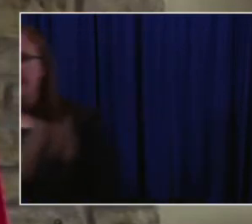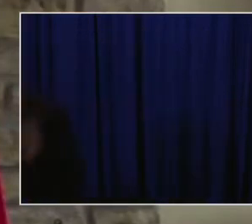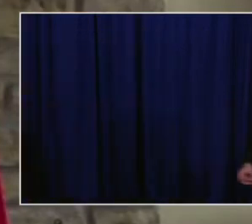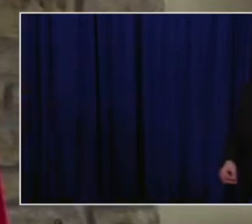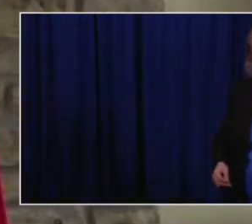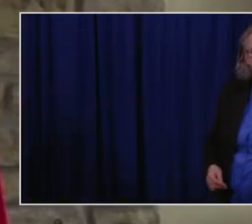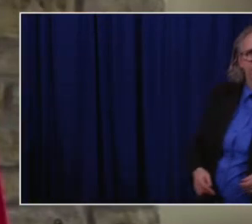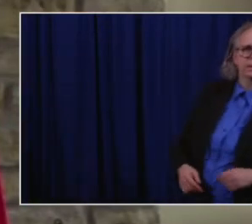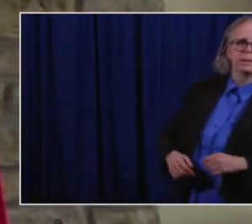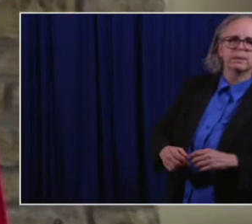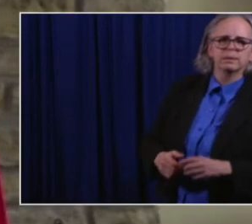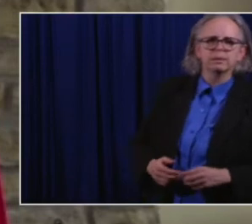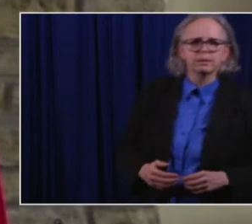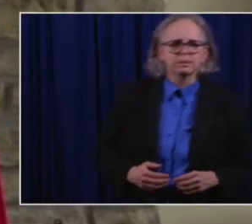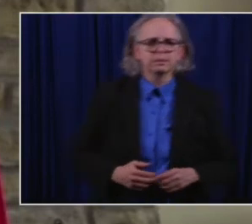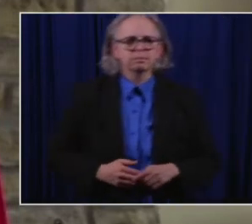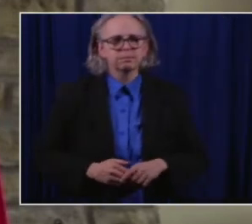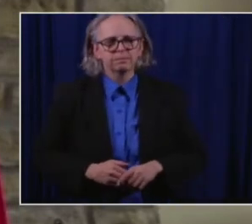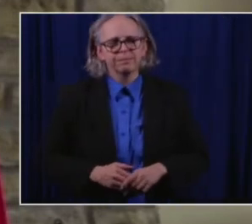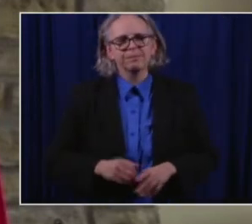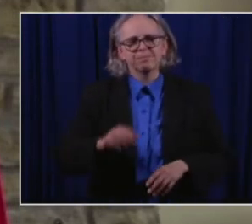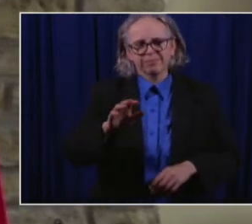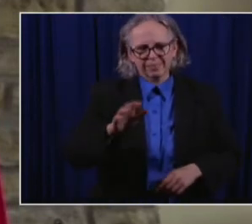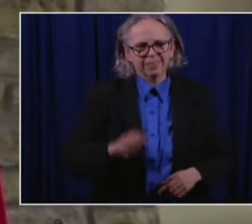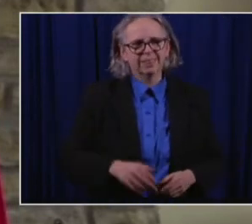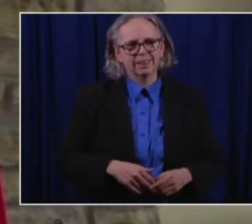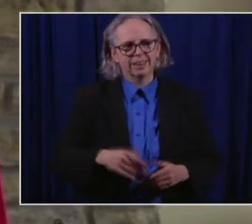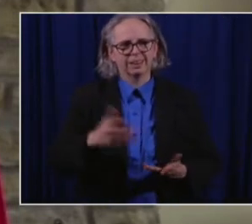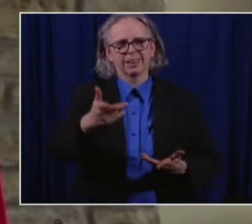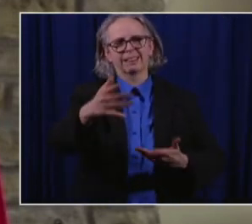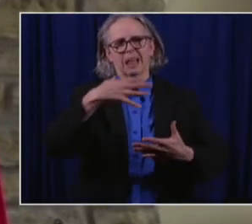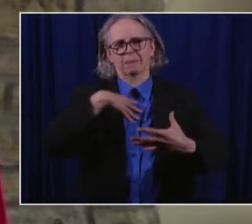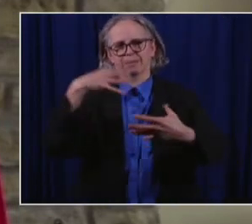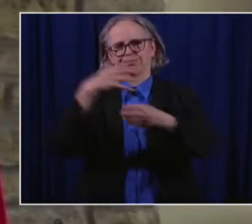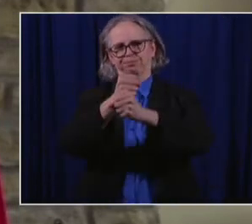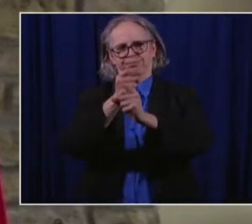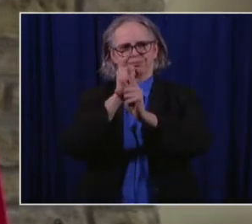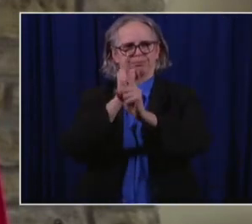I think the report of its demise is a little premature.